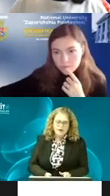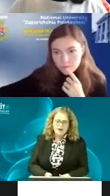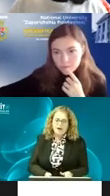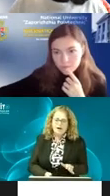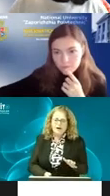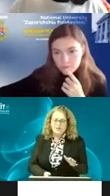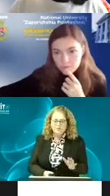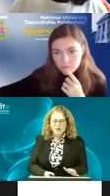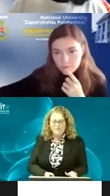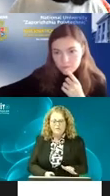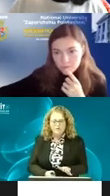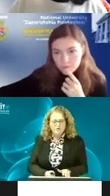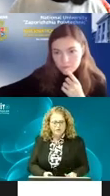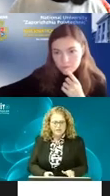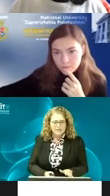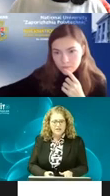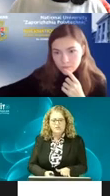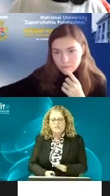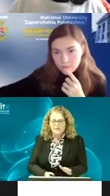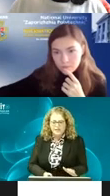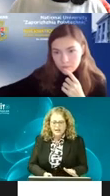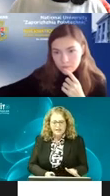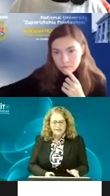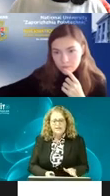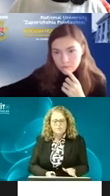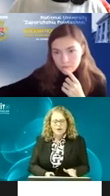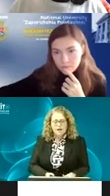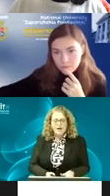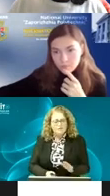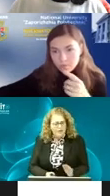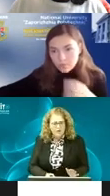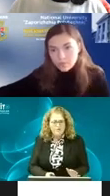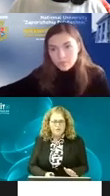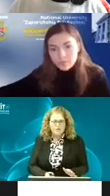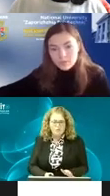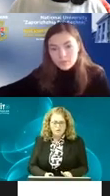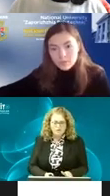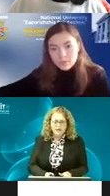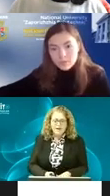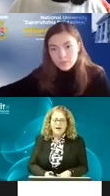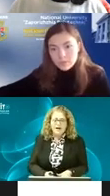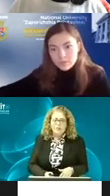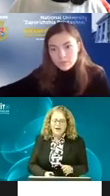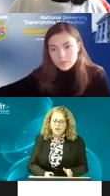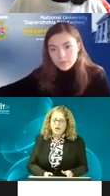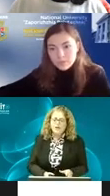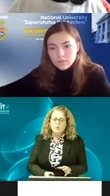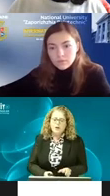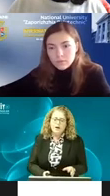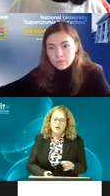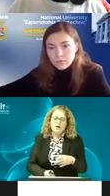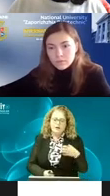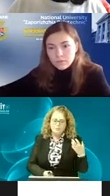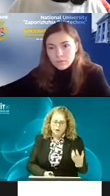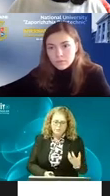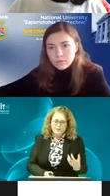unique that we have in the university. There is nothing like this in Israel and very few in the world. Actually, we